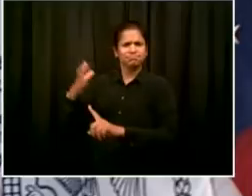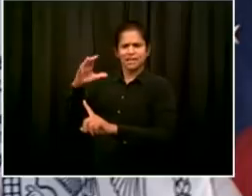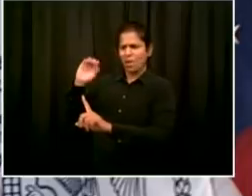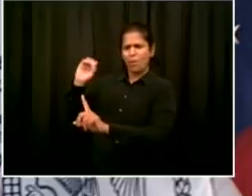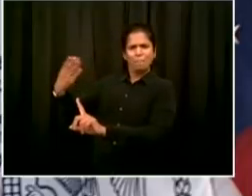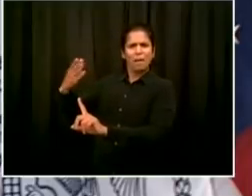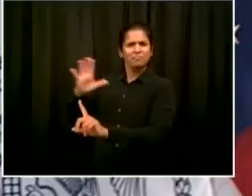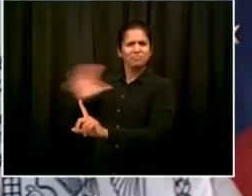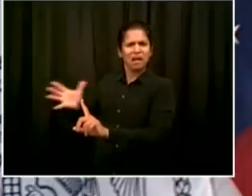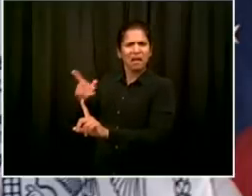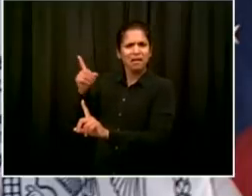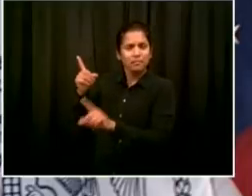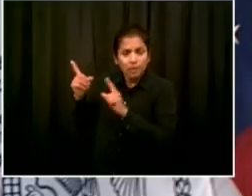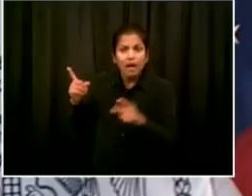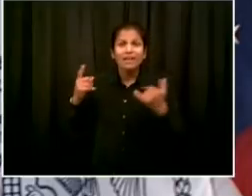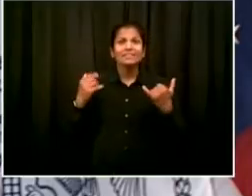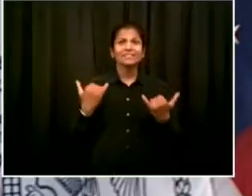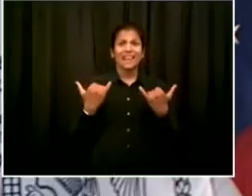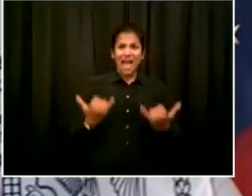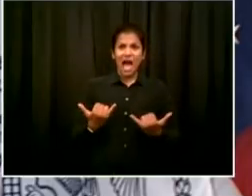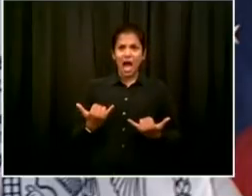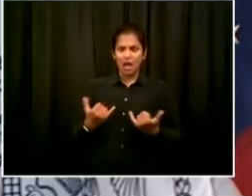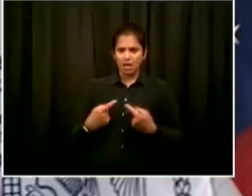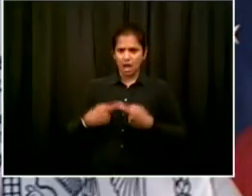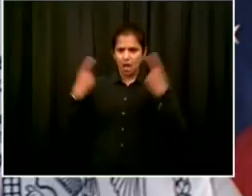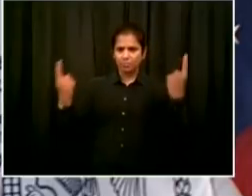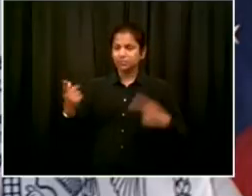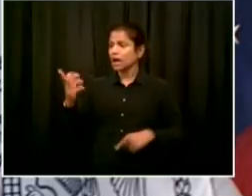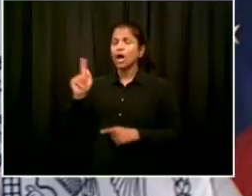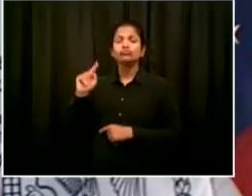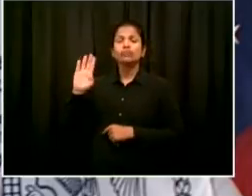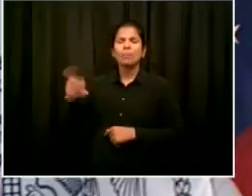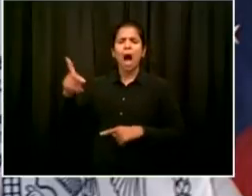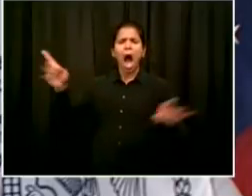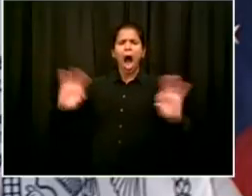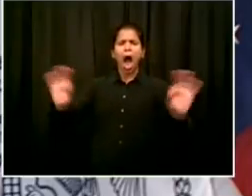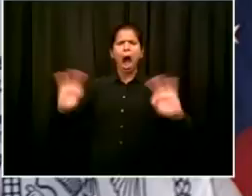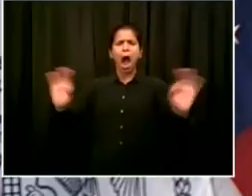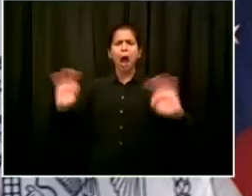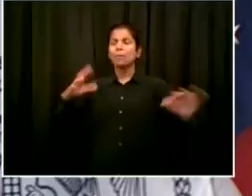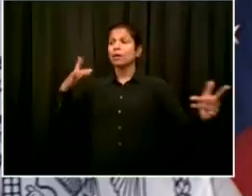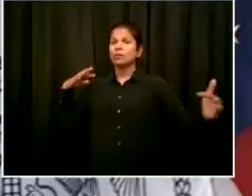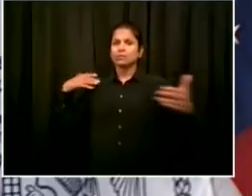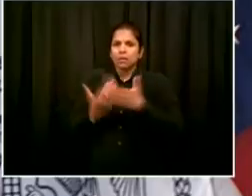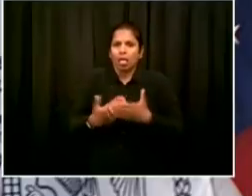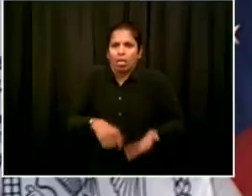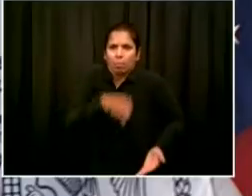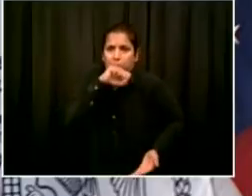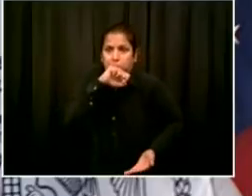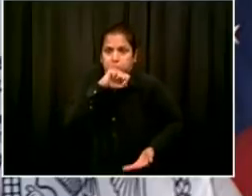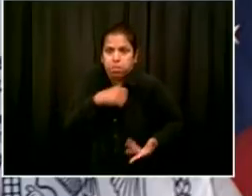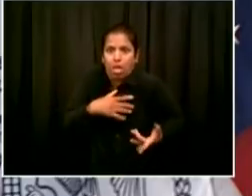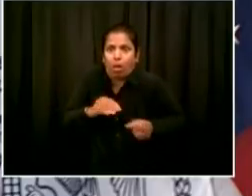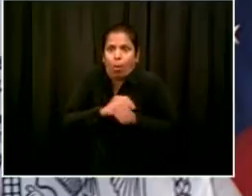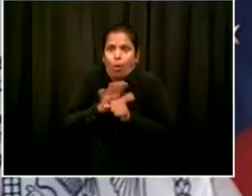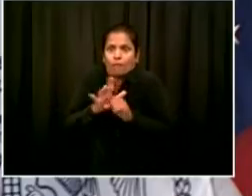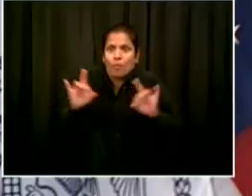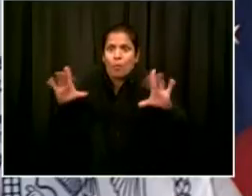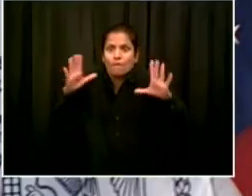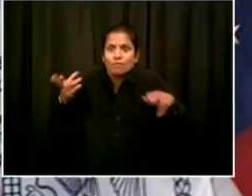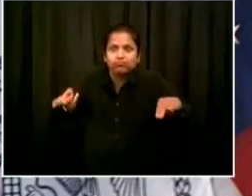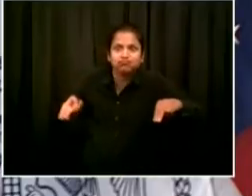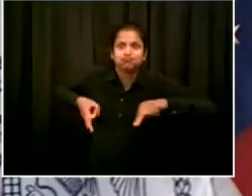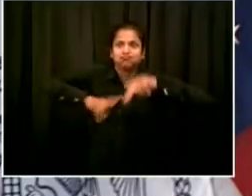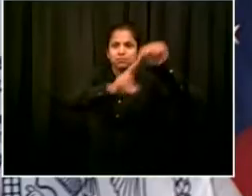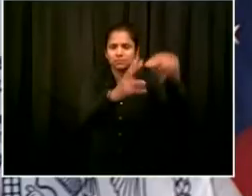had testing when we needed it, and we still don't have the kind of testing we need. No, they've never gotten it right. I